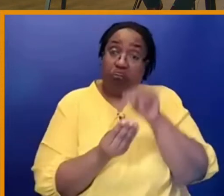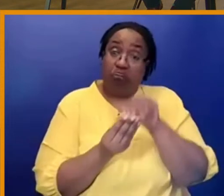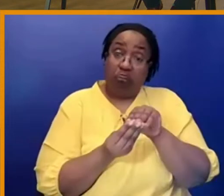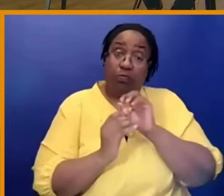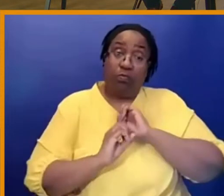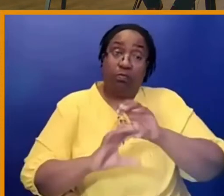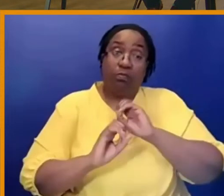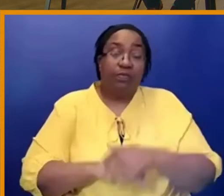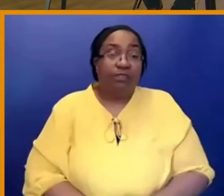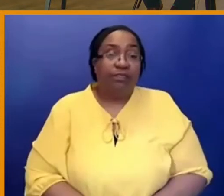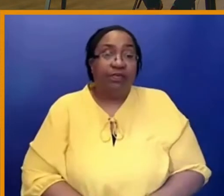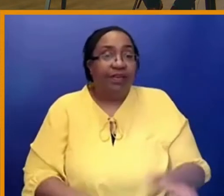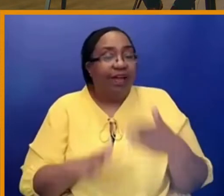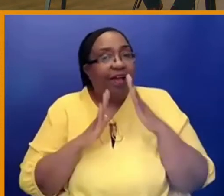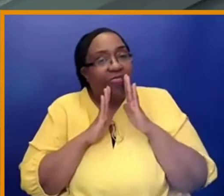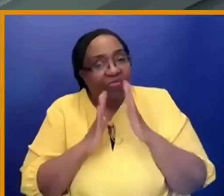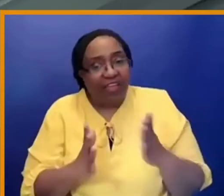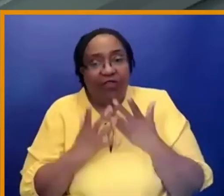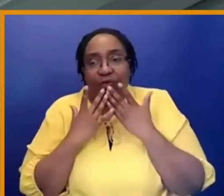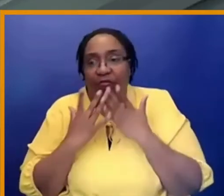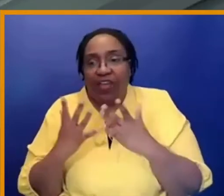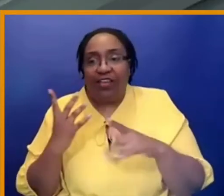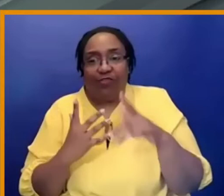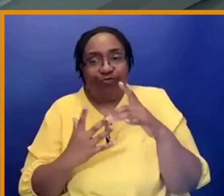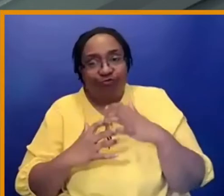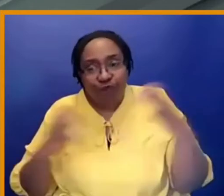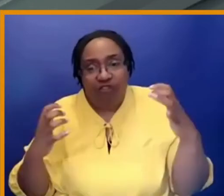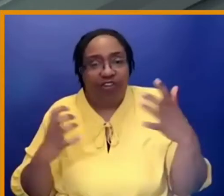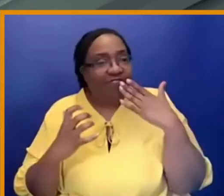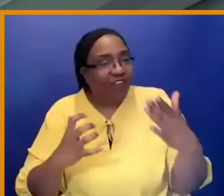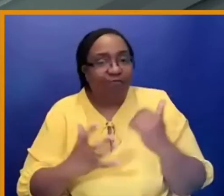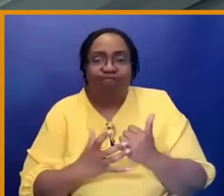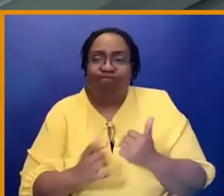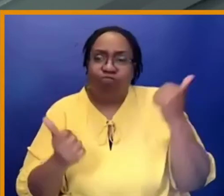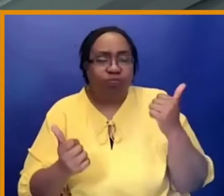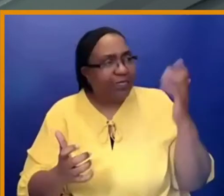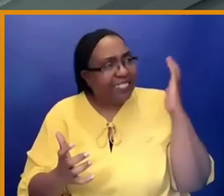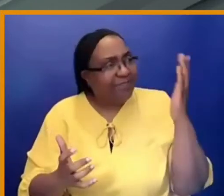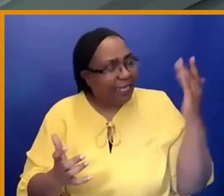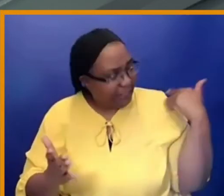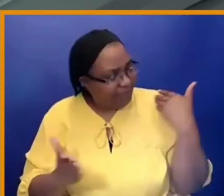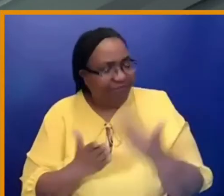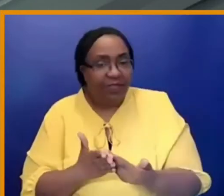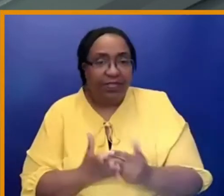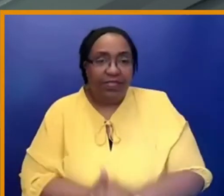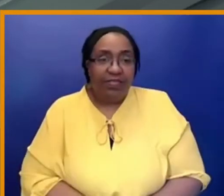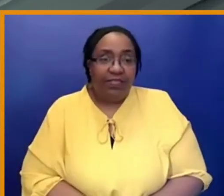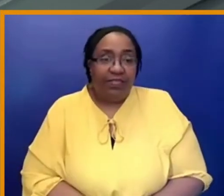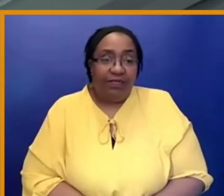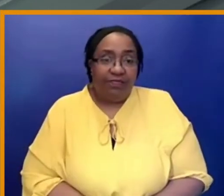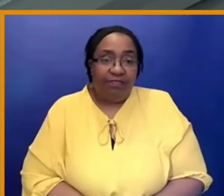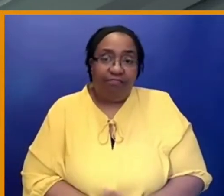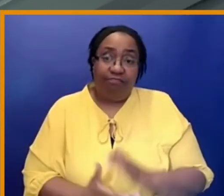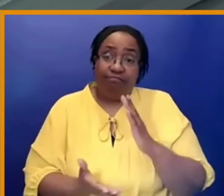Thank you so much, Chair. Thank you, Conference, and thank you to all the brilliant speakers so far. I last opened